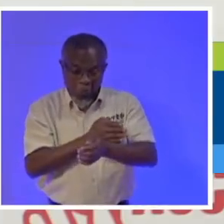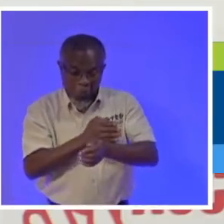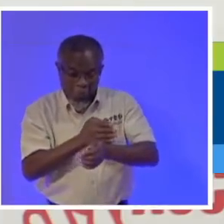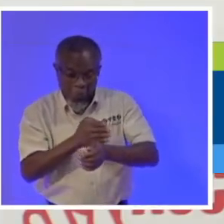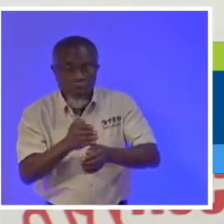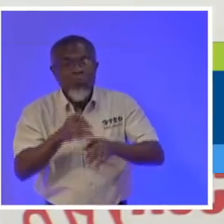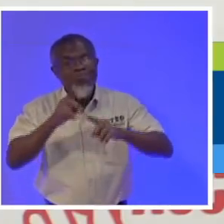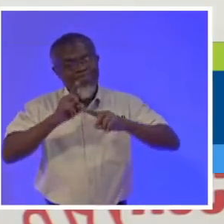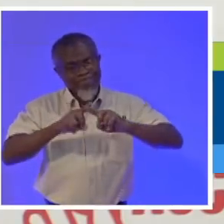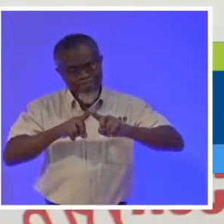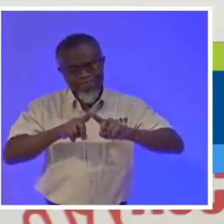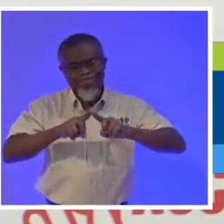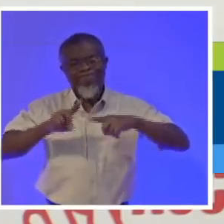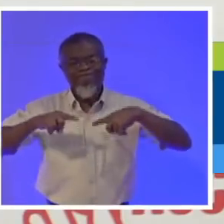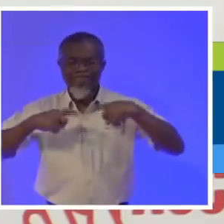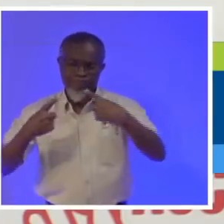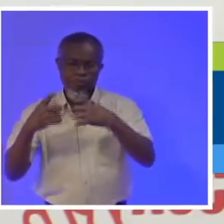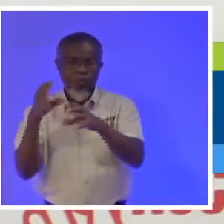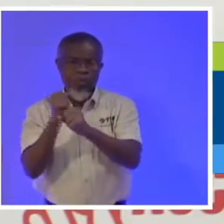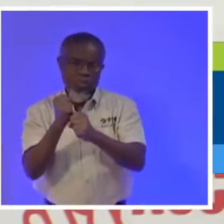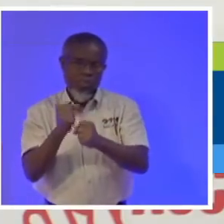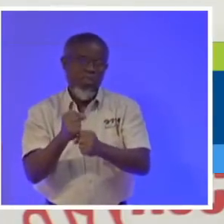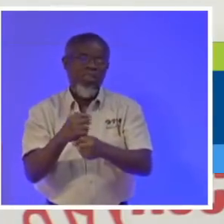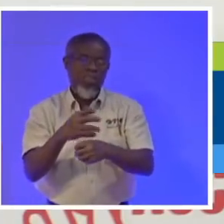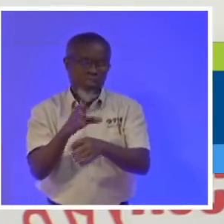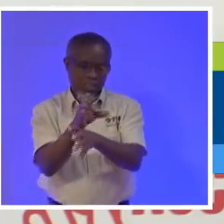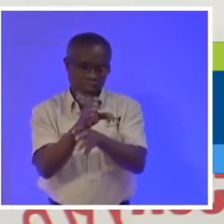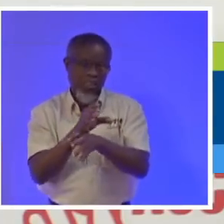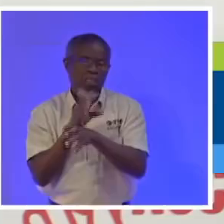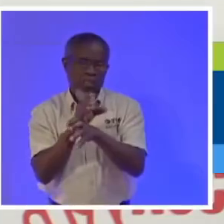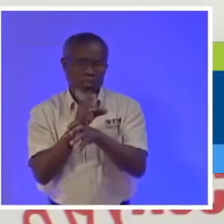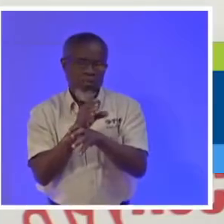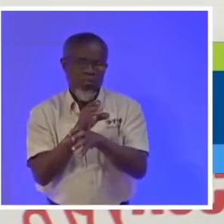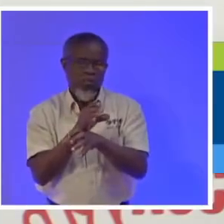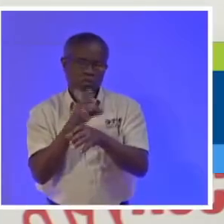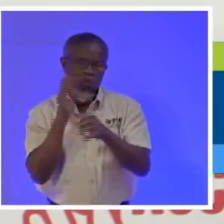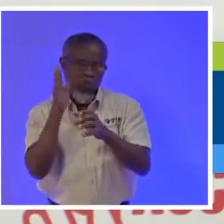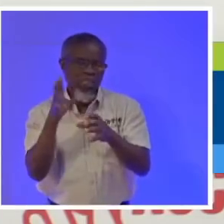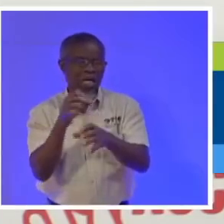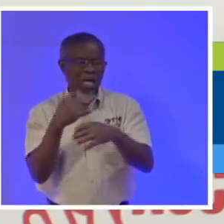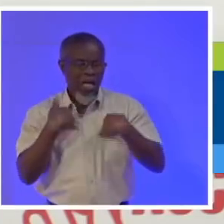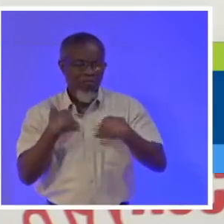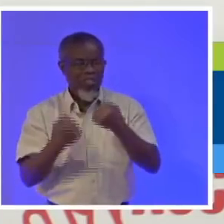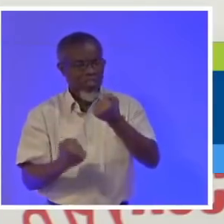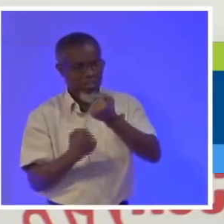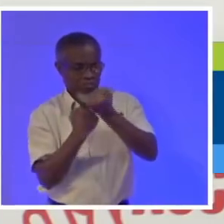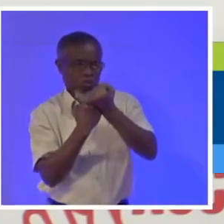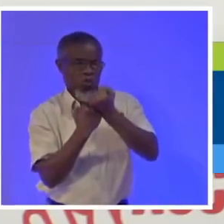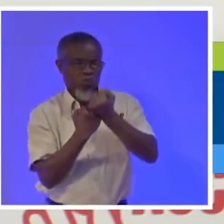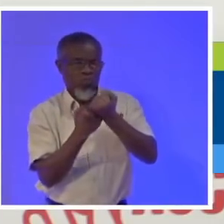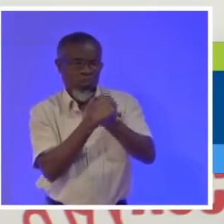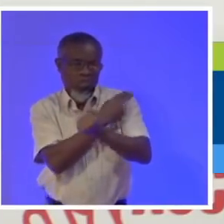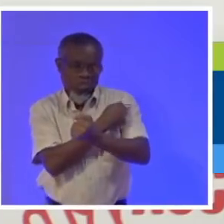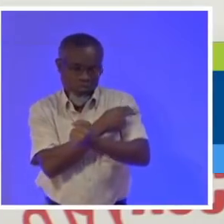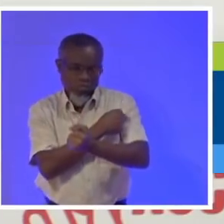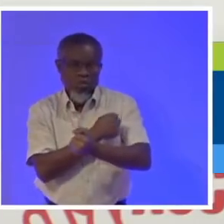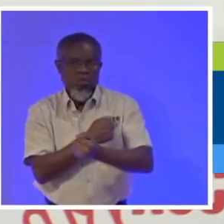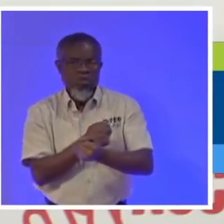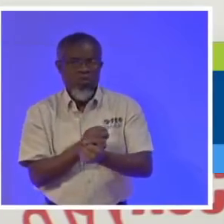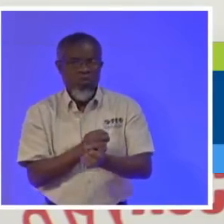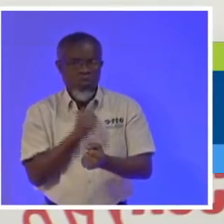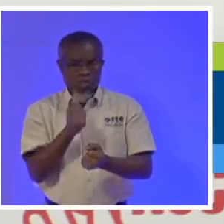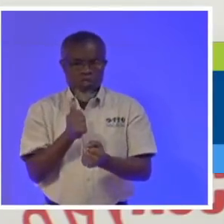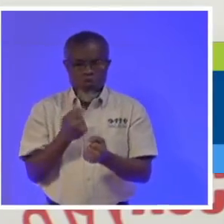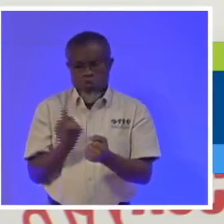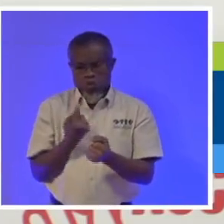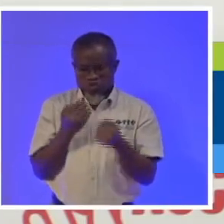can provide A, support for you, and B, the relevant confirmation. So you're not being guided strictly by test results, but